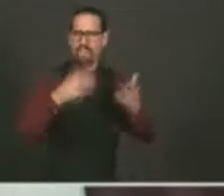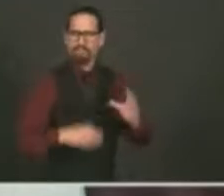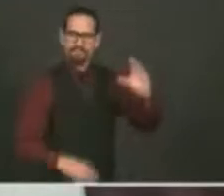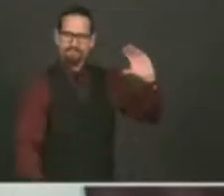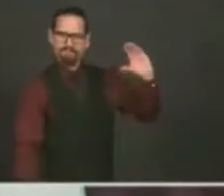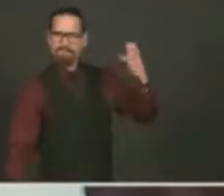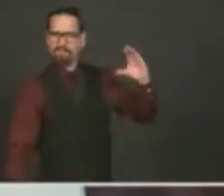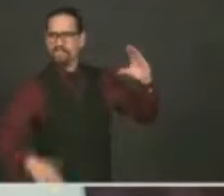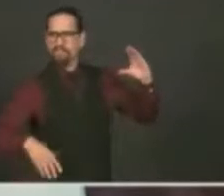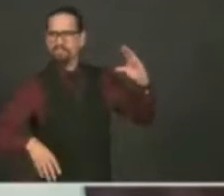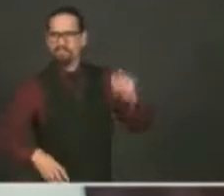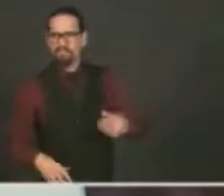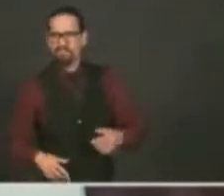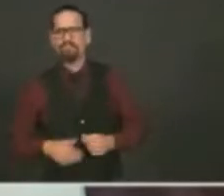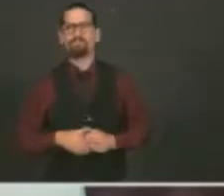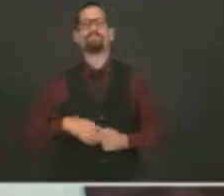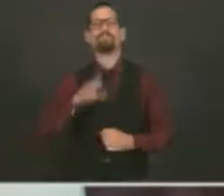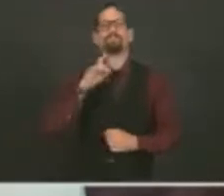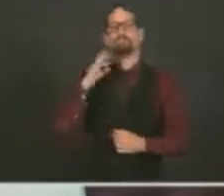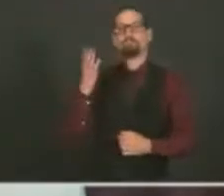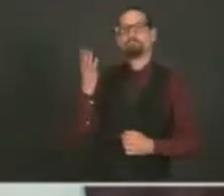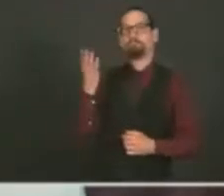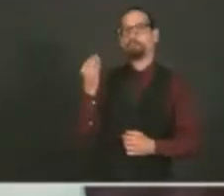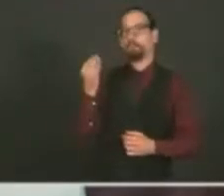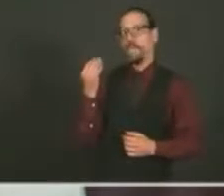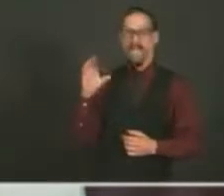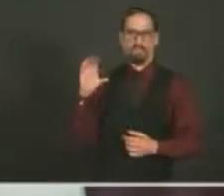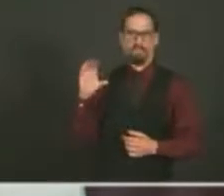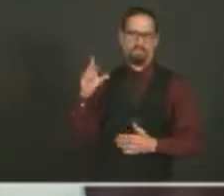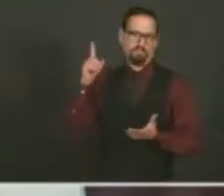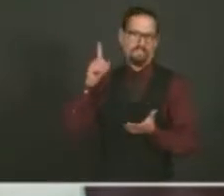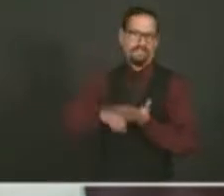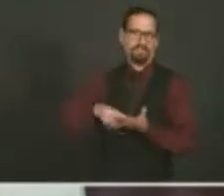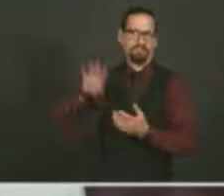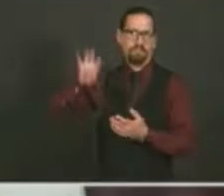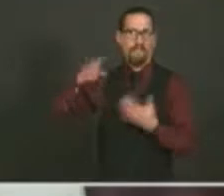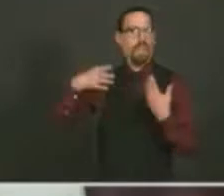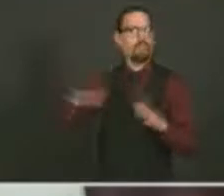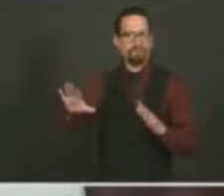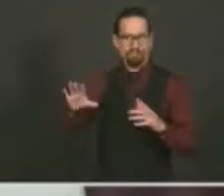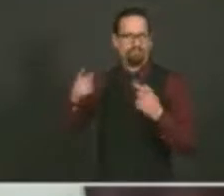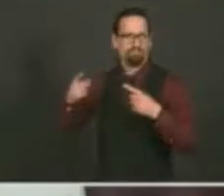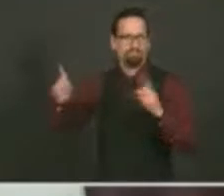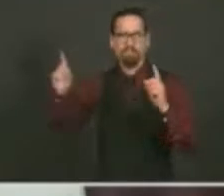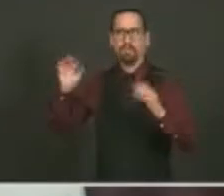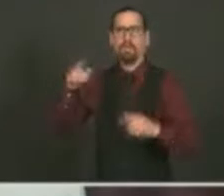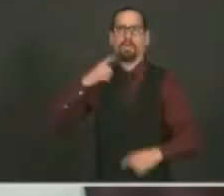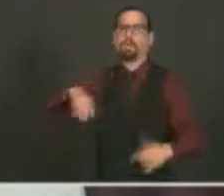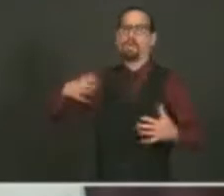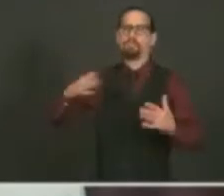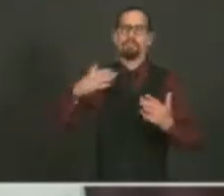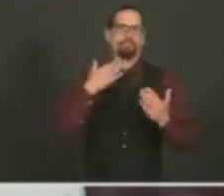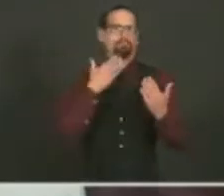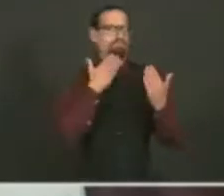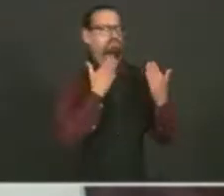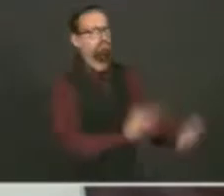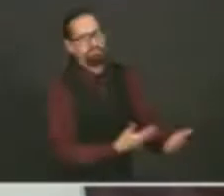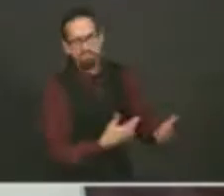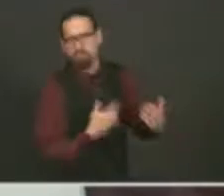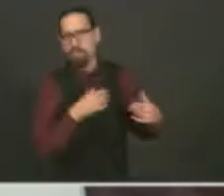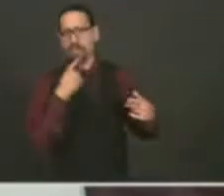a success because we've heard from them, thank you, we'd be closed otherwise. It's not as fast as I would have